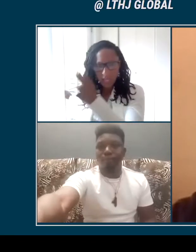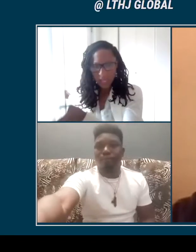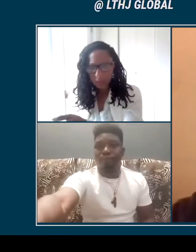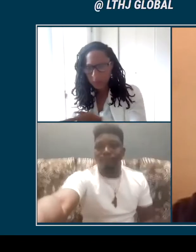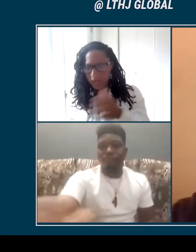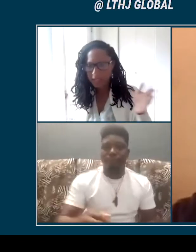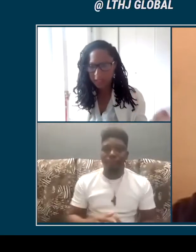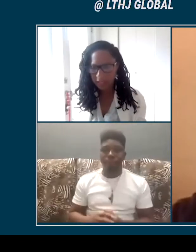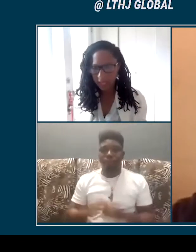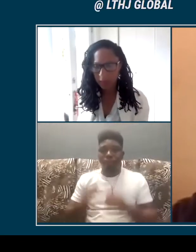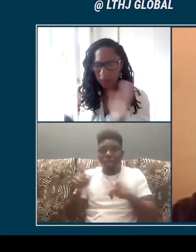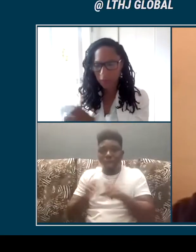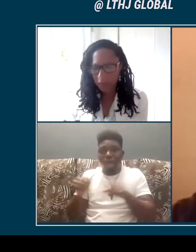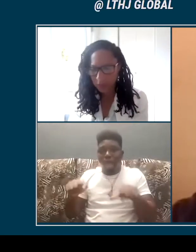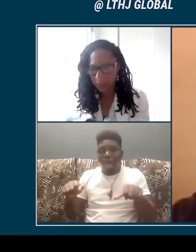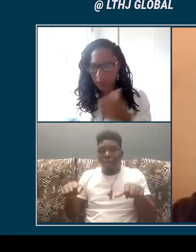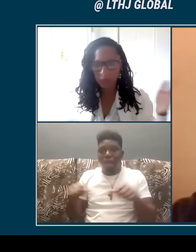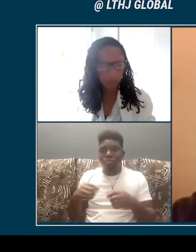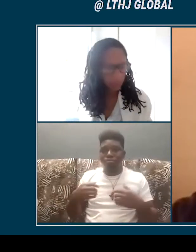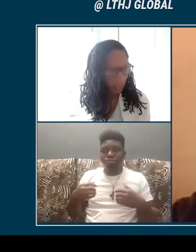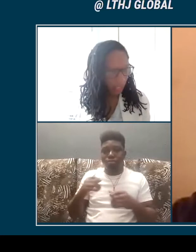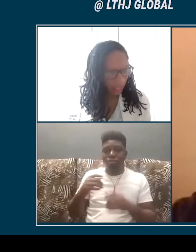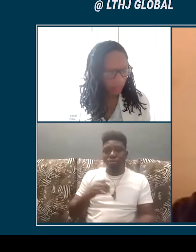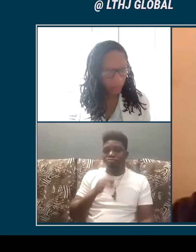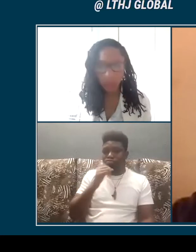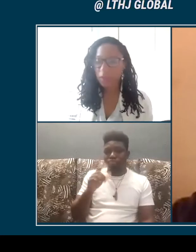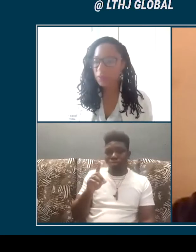of able-bodied, disabled, neurotypical,